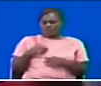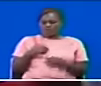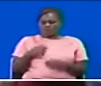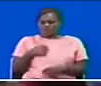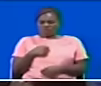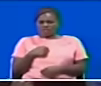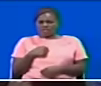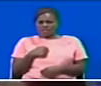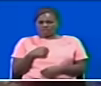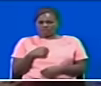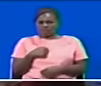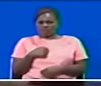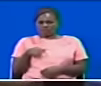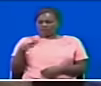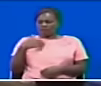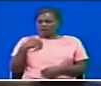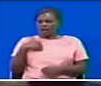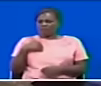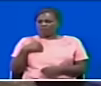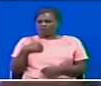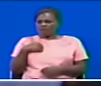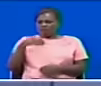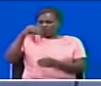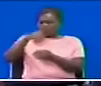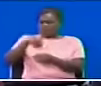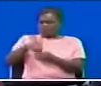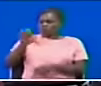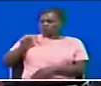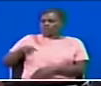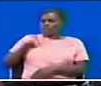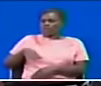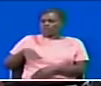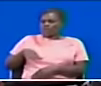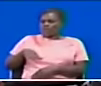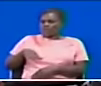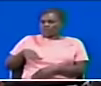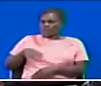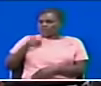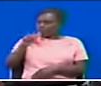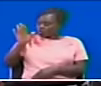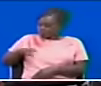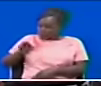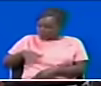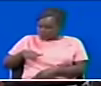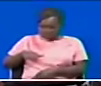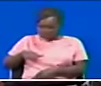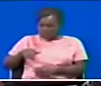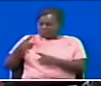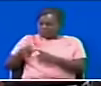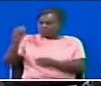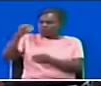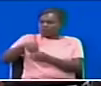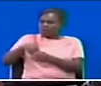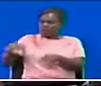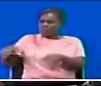like Beatrice was saying, that they have a locked-in vote of women who will vote as, not as women, but they will vote as